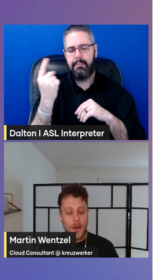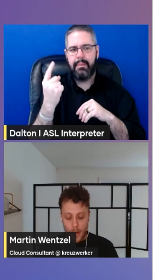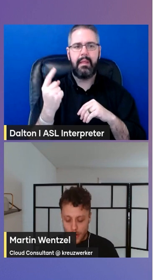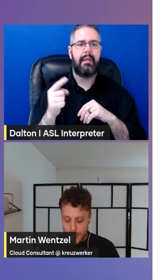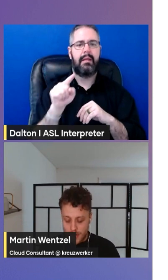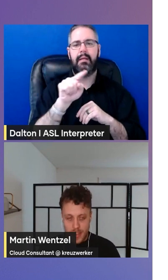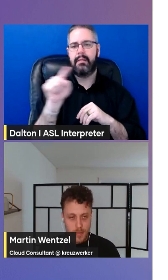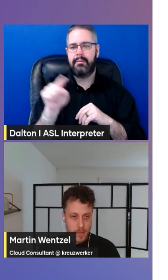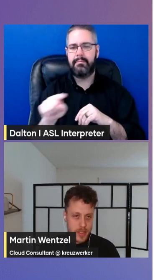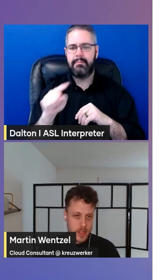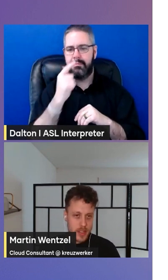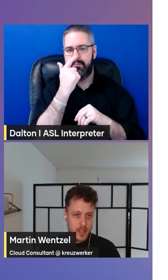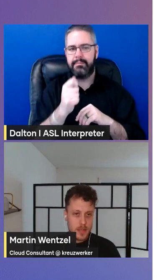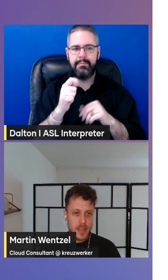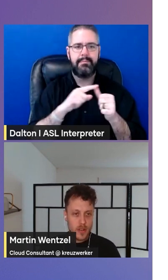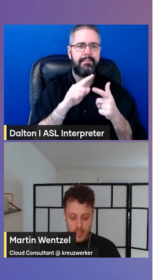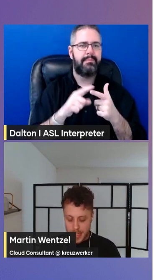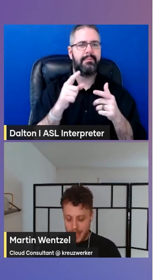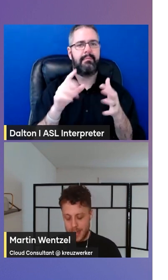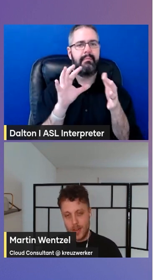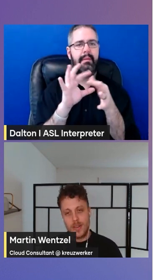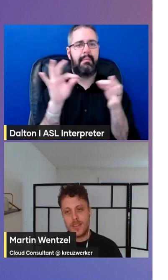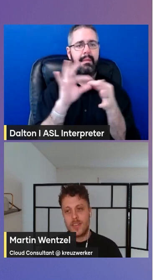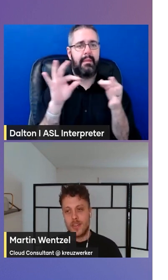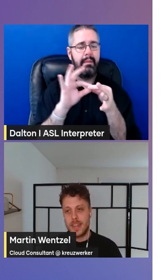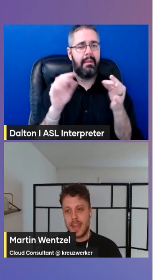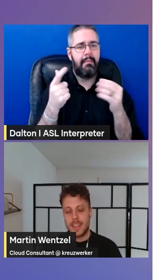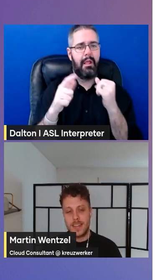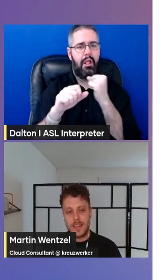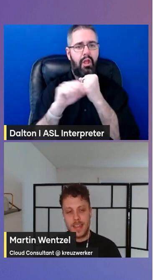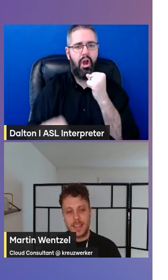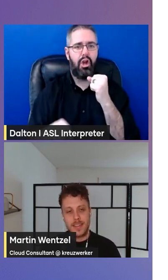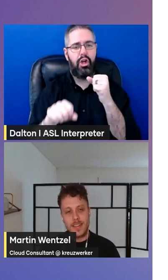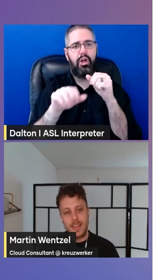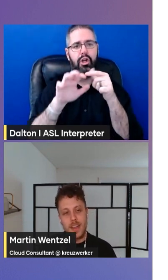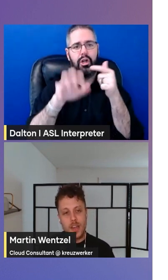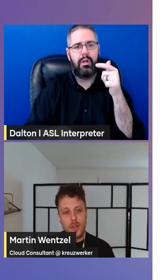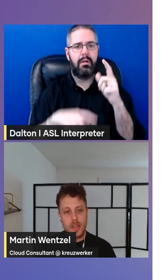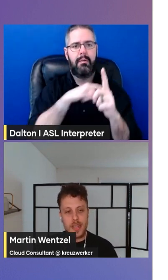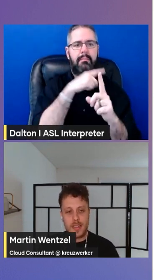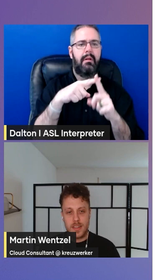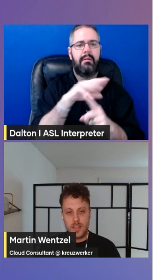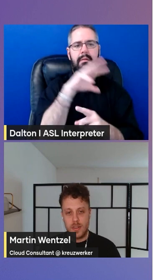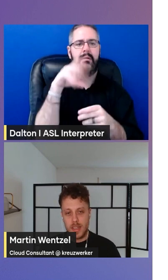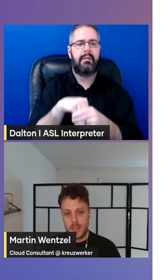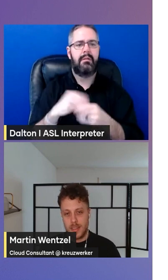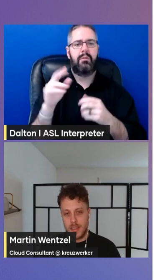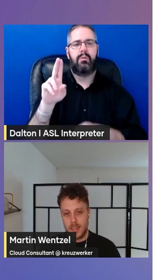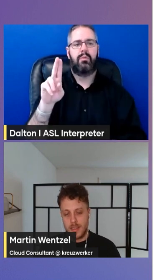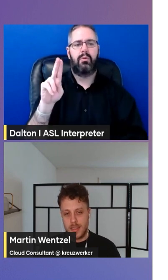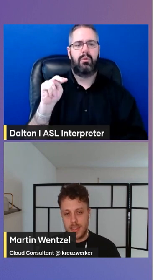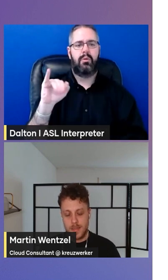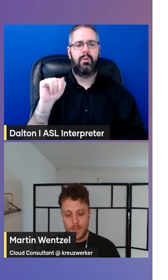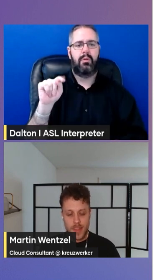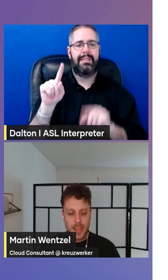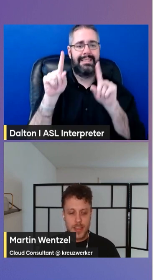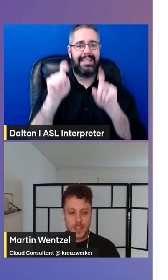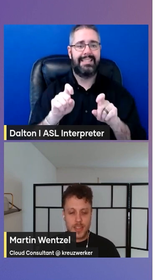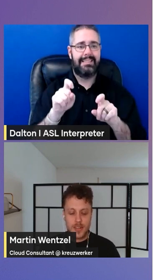And also the commit message is a bit longer here, and it also contains the text, unit tests do not exist